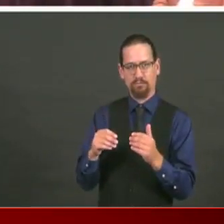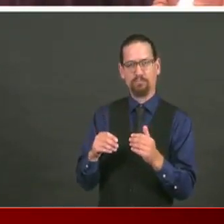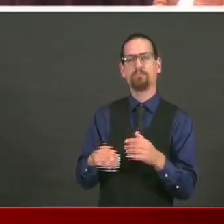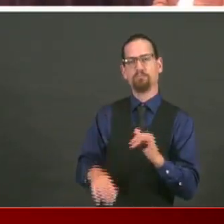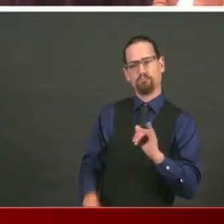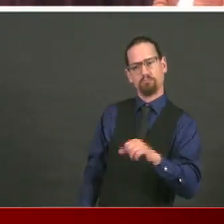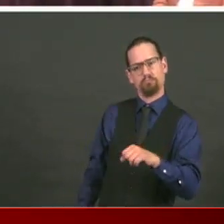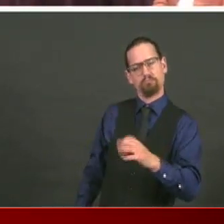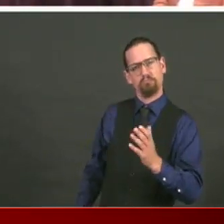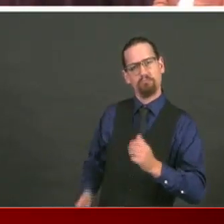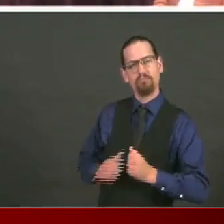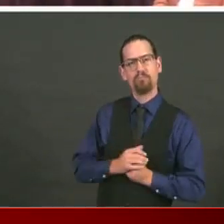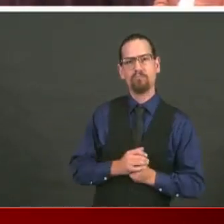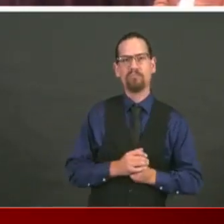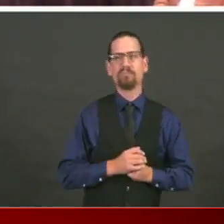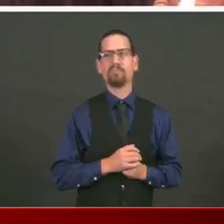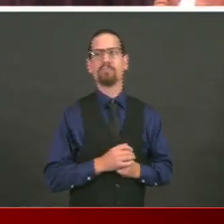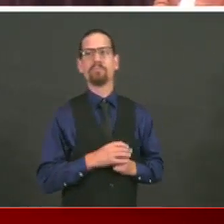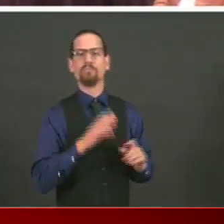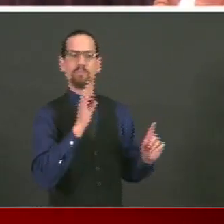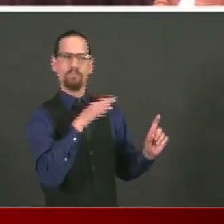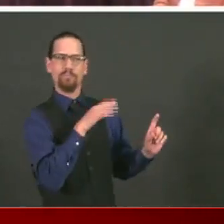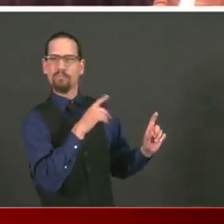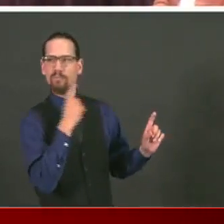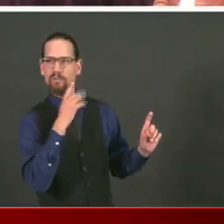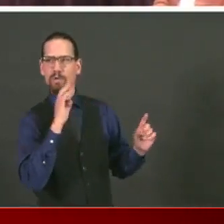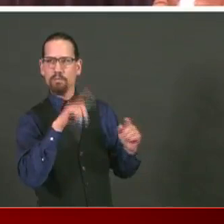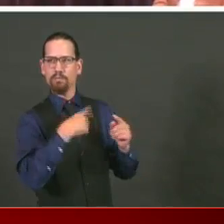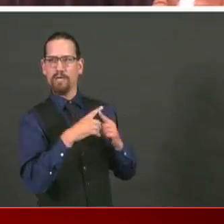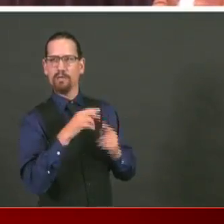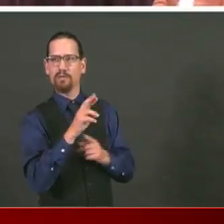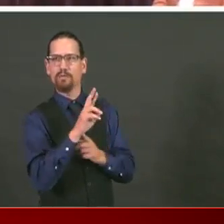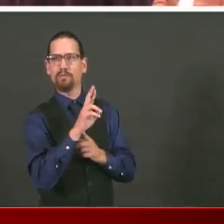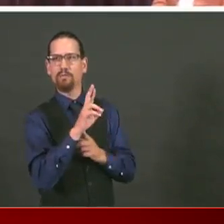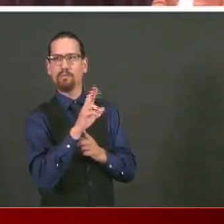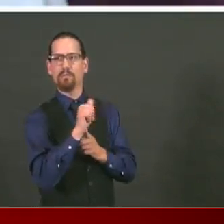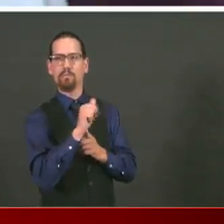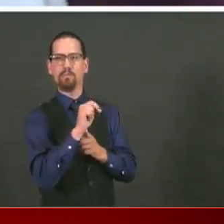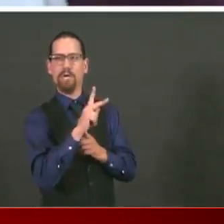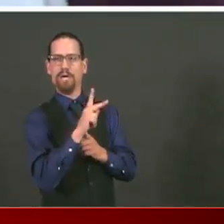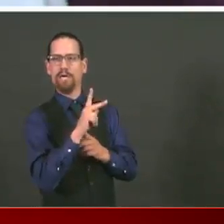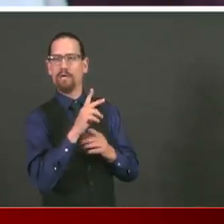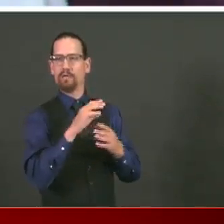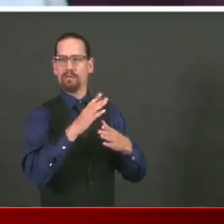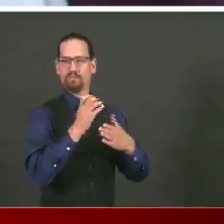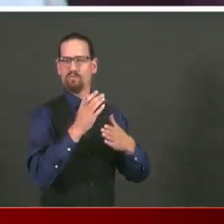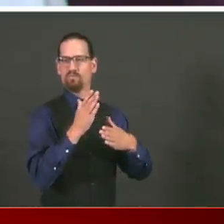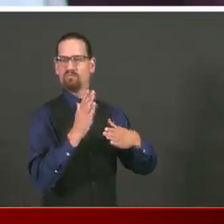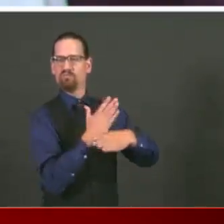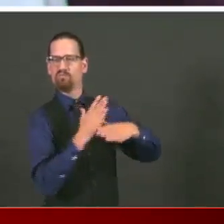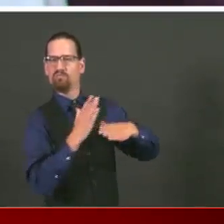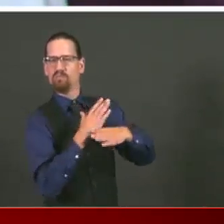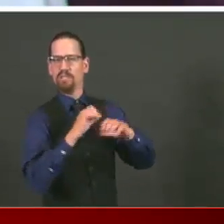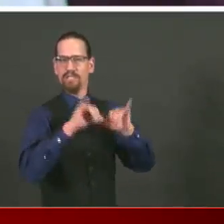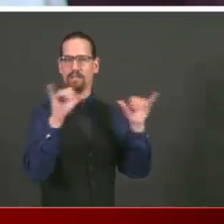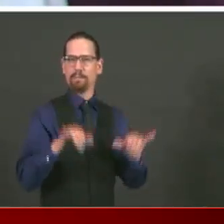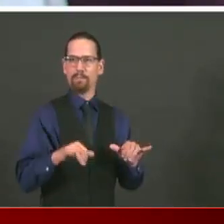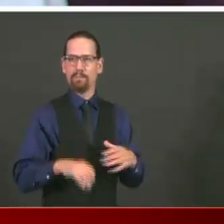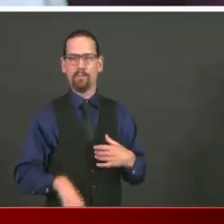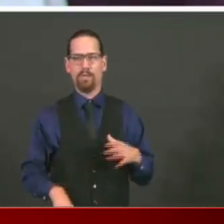meet this. It's not a ranking system, meaning it's not priority within a ranking system. It